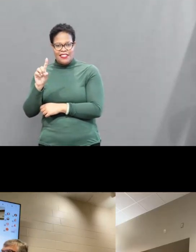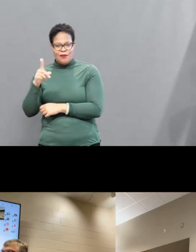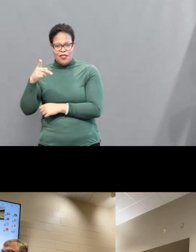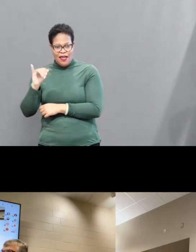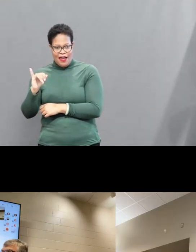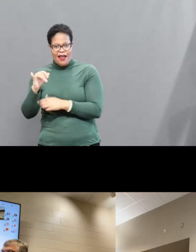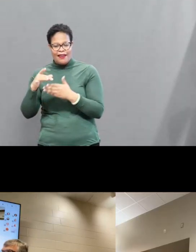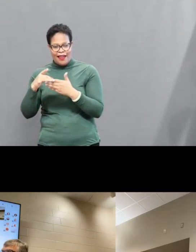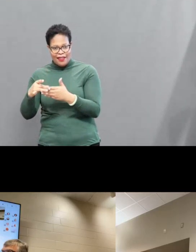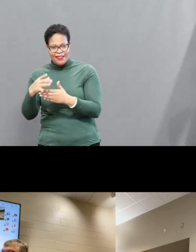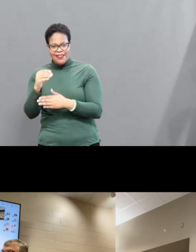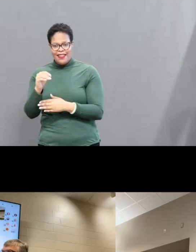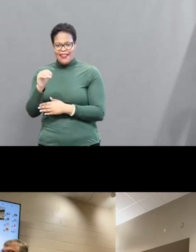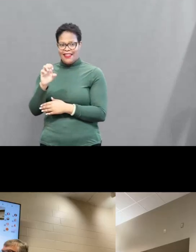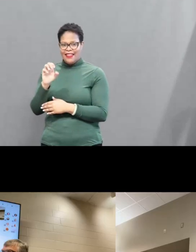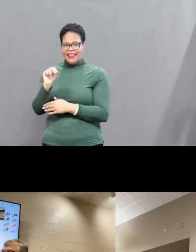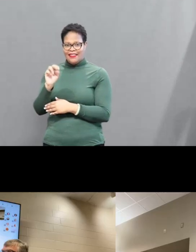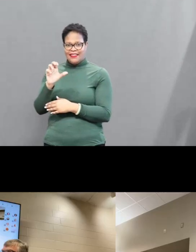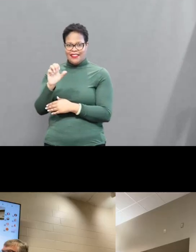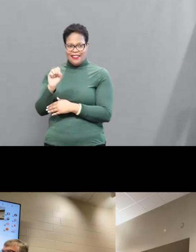ENCSD personnel procedures.